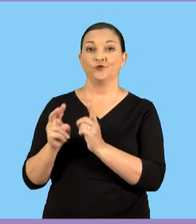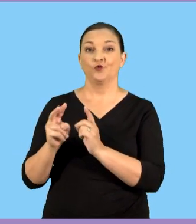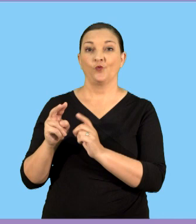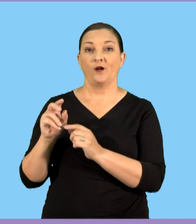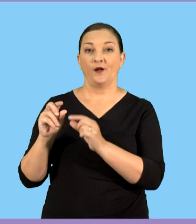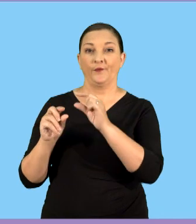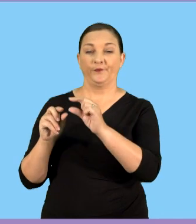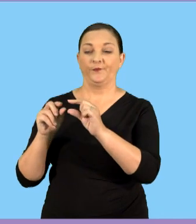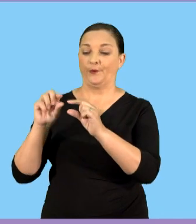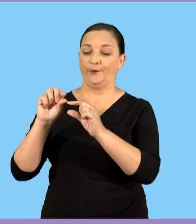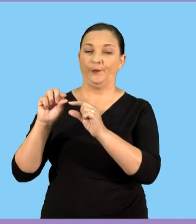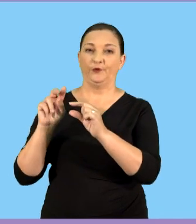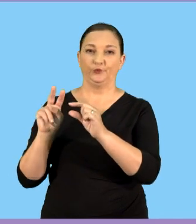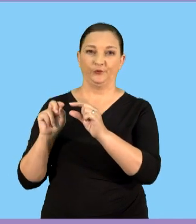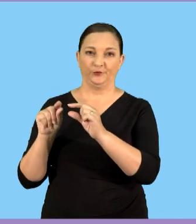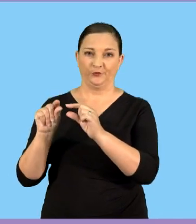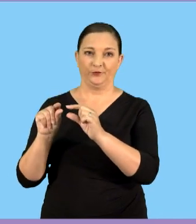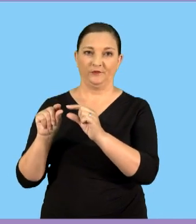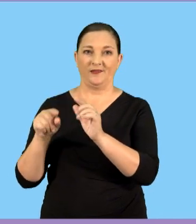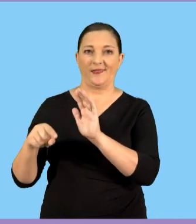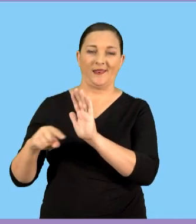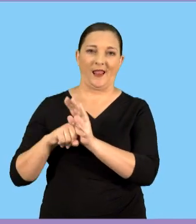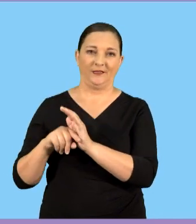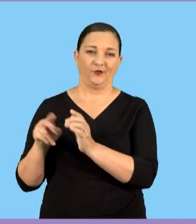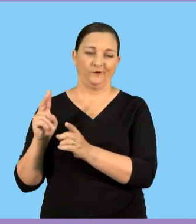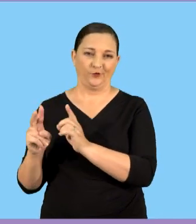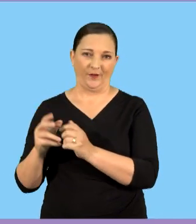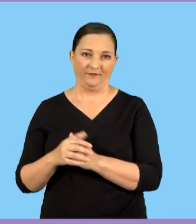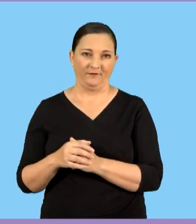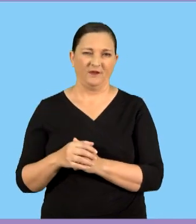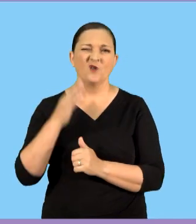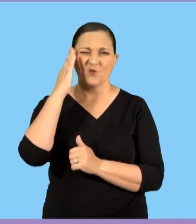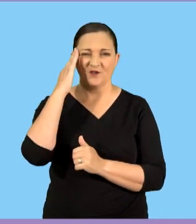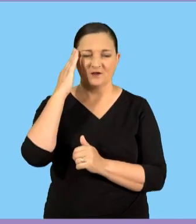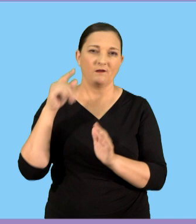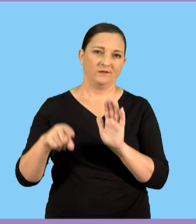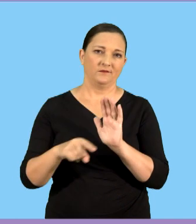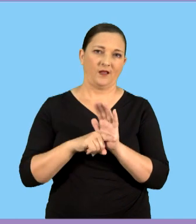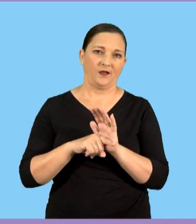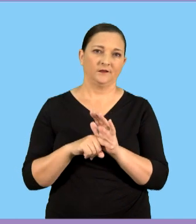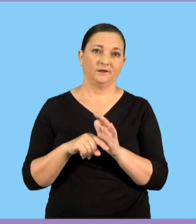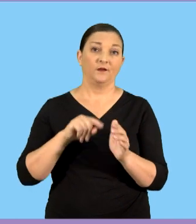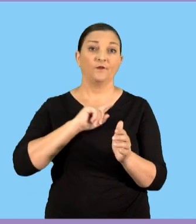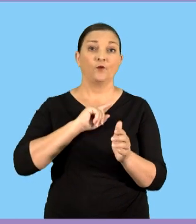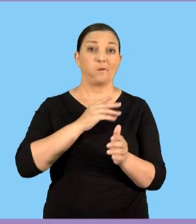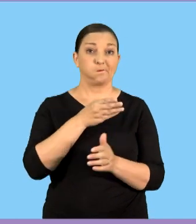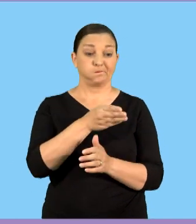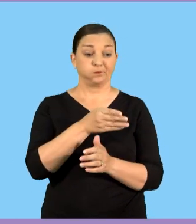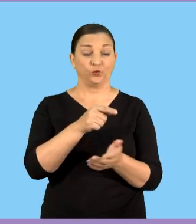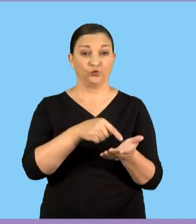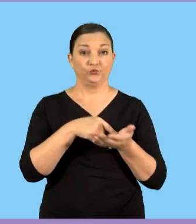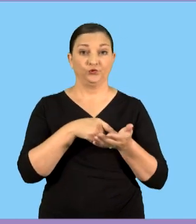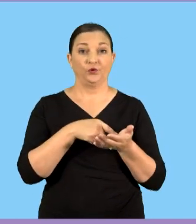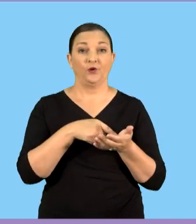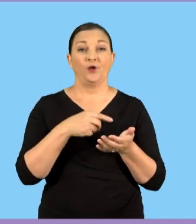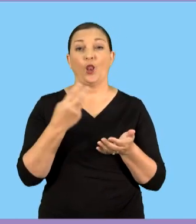means that our answer is going to be a negative 12. And we know that the answer is negative because it was specified to